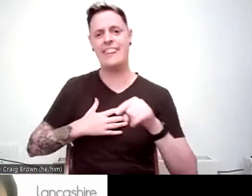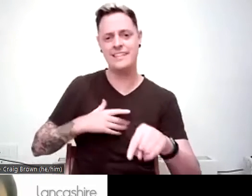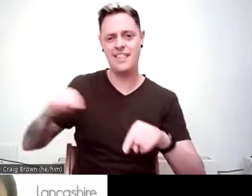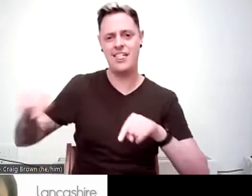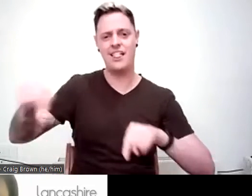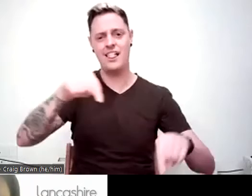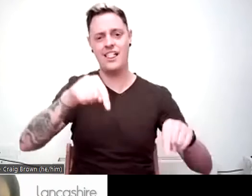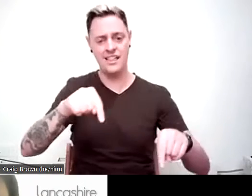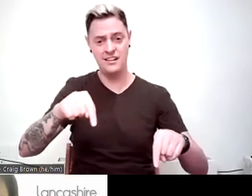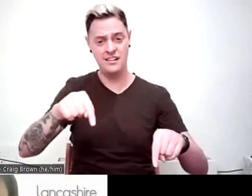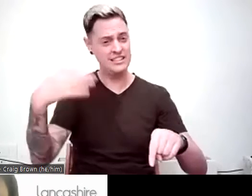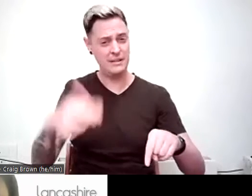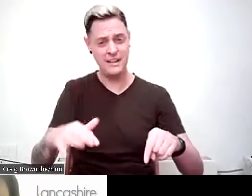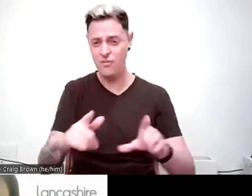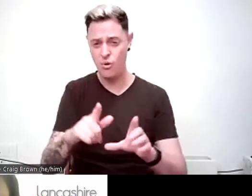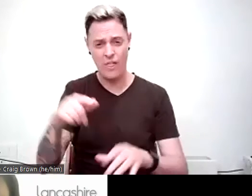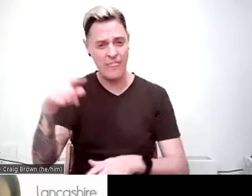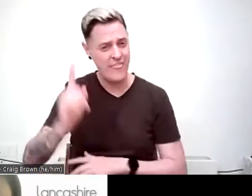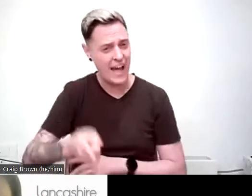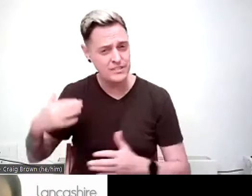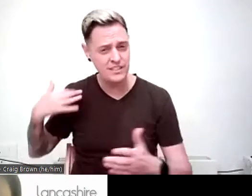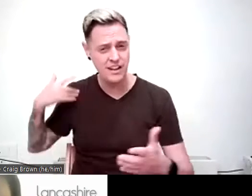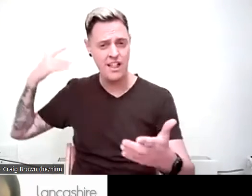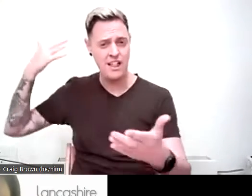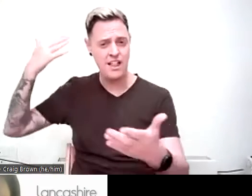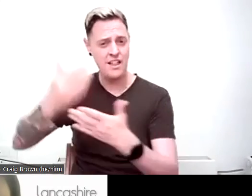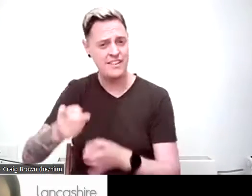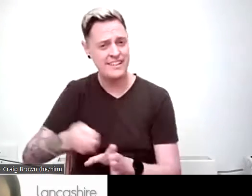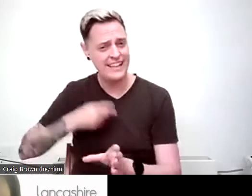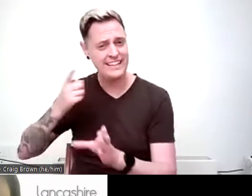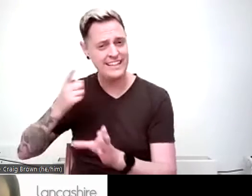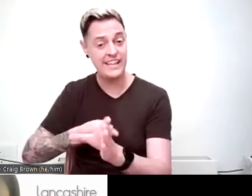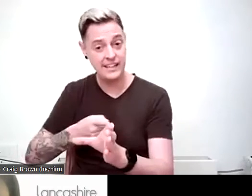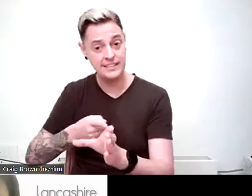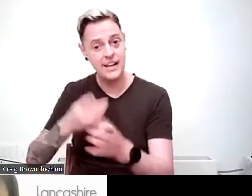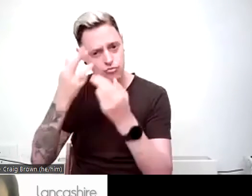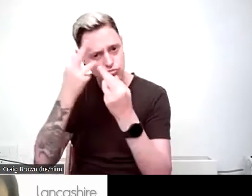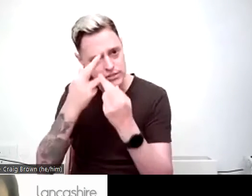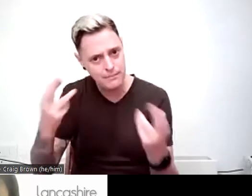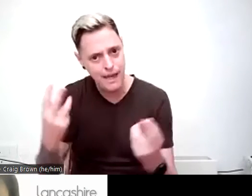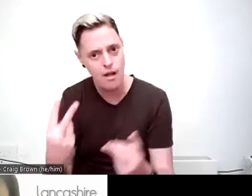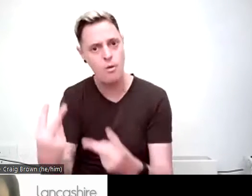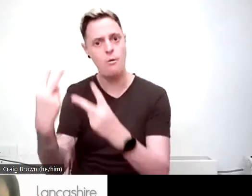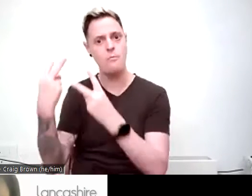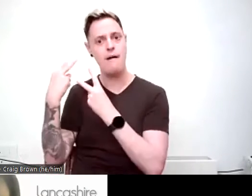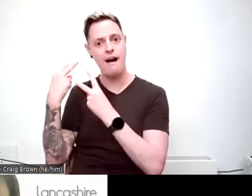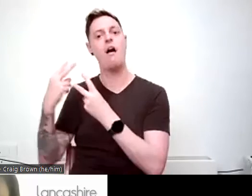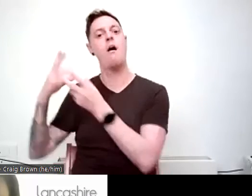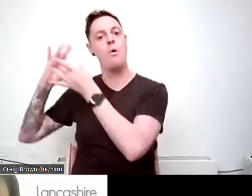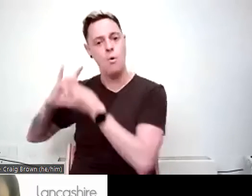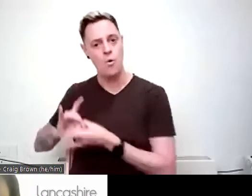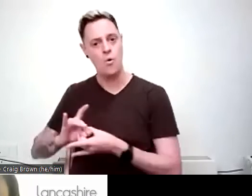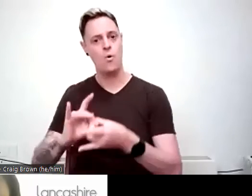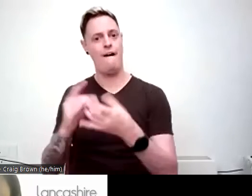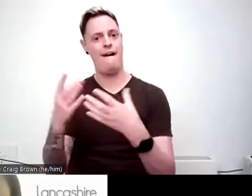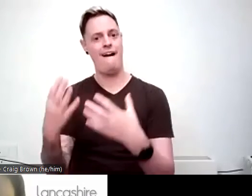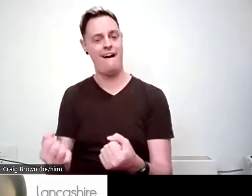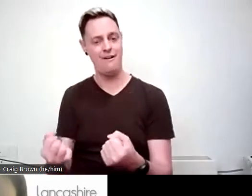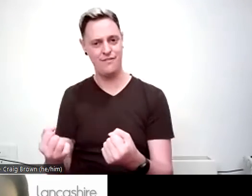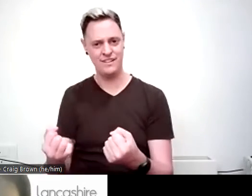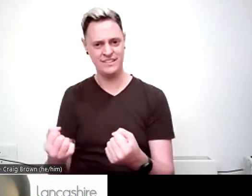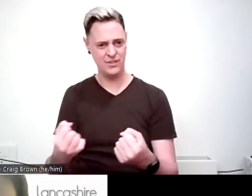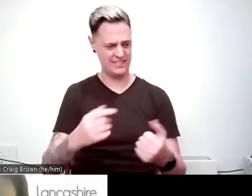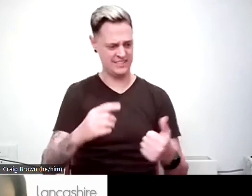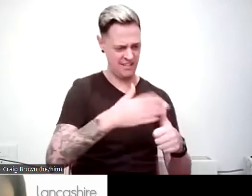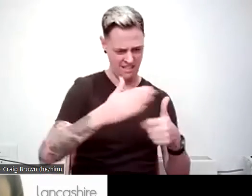for thousands of years, and we have to be respectful of that, and we have to know that, almost be, we have to be grateful that we do have these things,